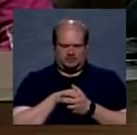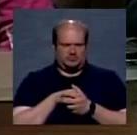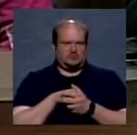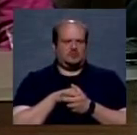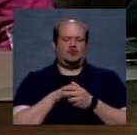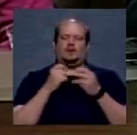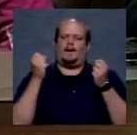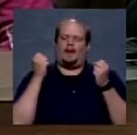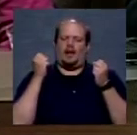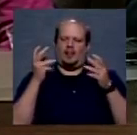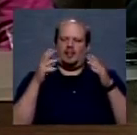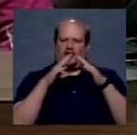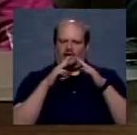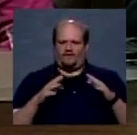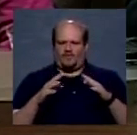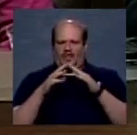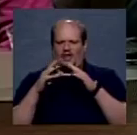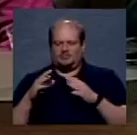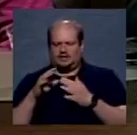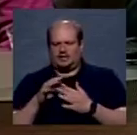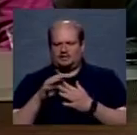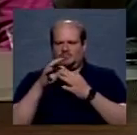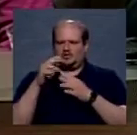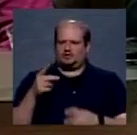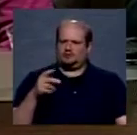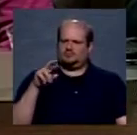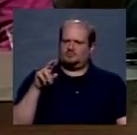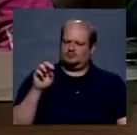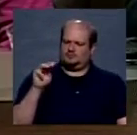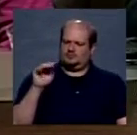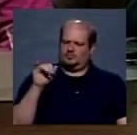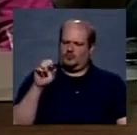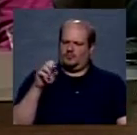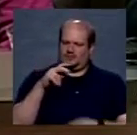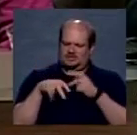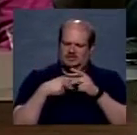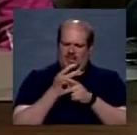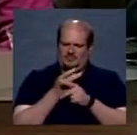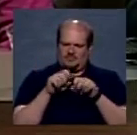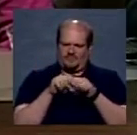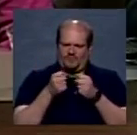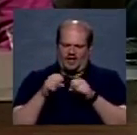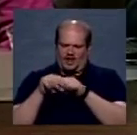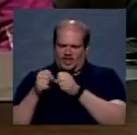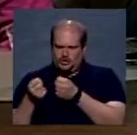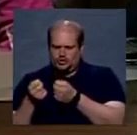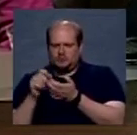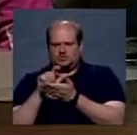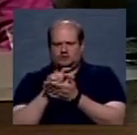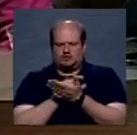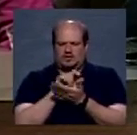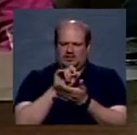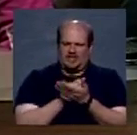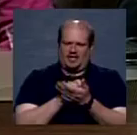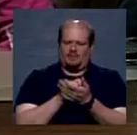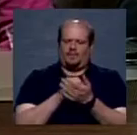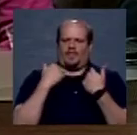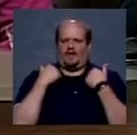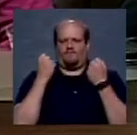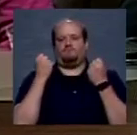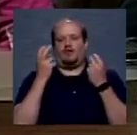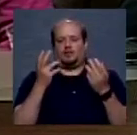a lot of the housing and especially premise types of violations, and they're in that case there are multiple.